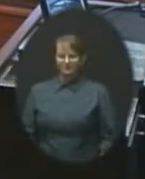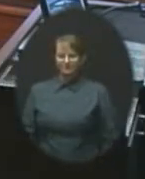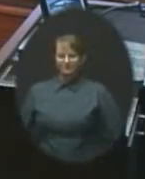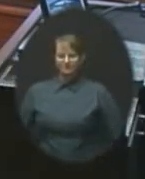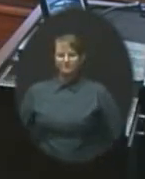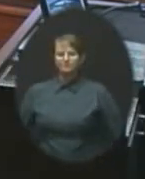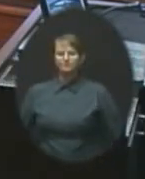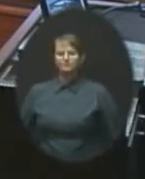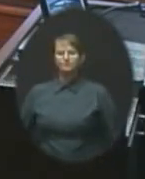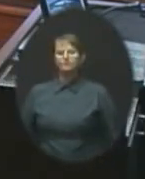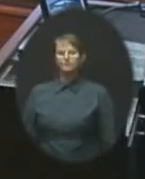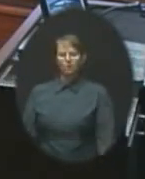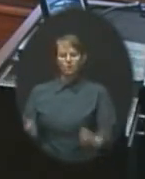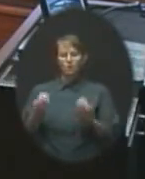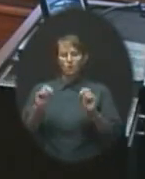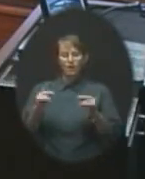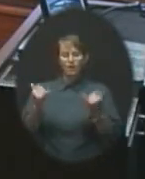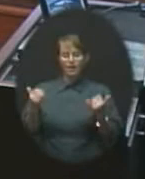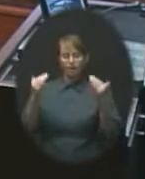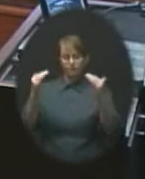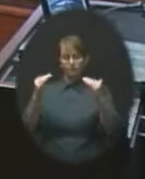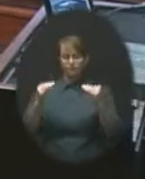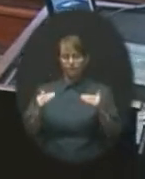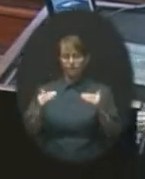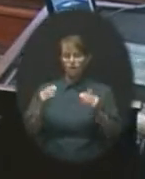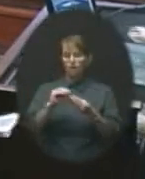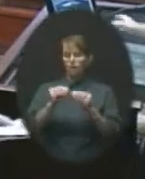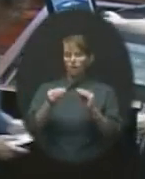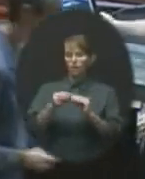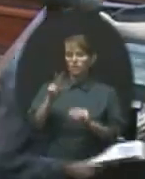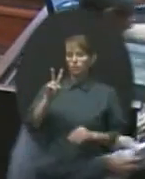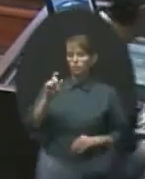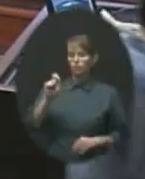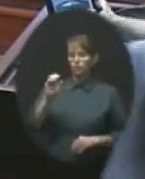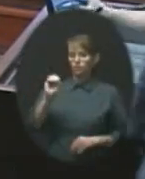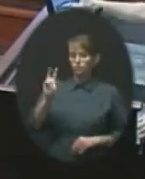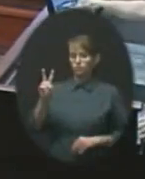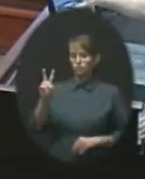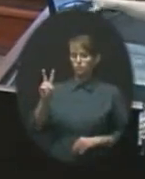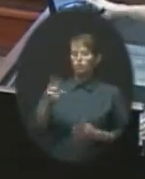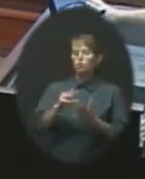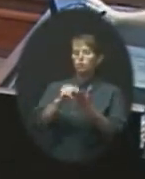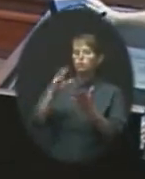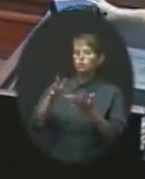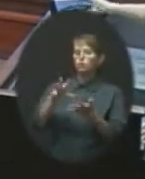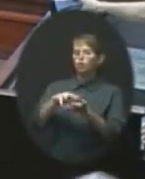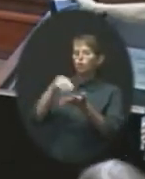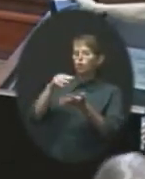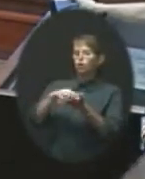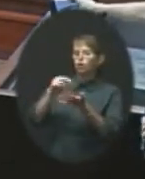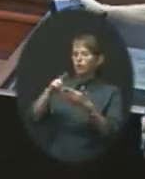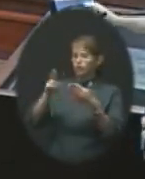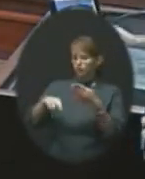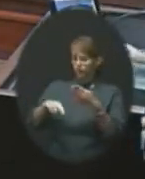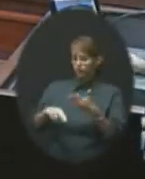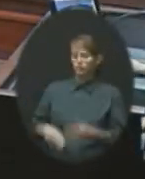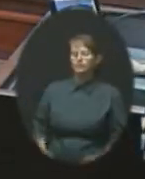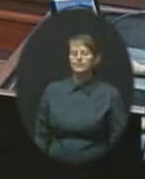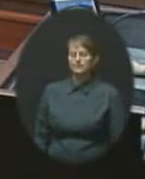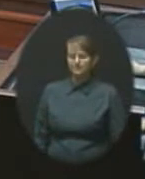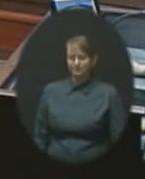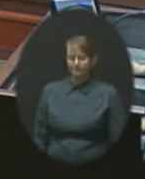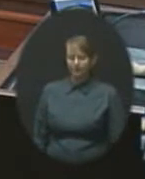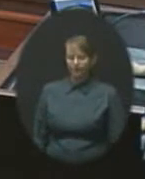Thank you very much. All right, we'll be moving on now to item 2.02, our student learning results.